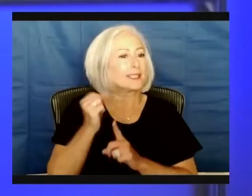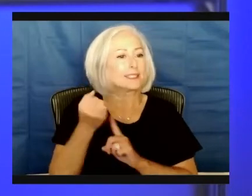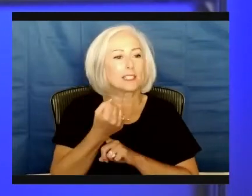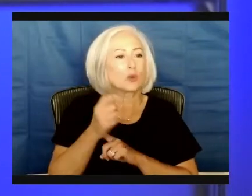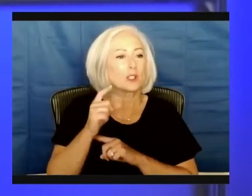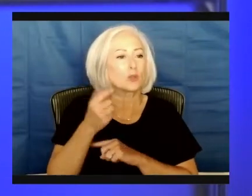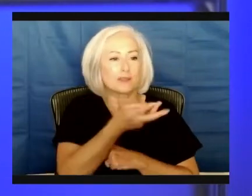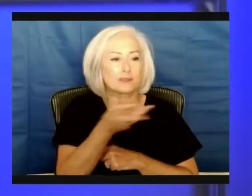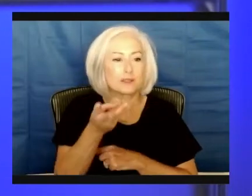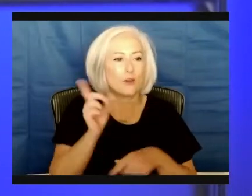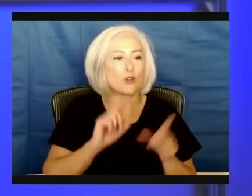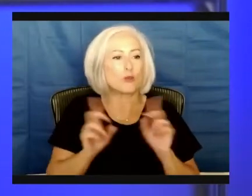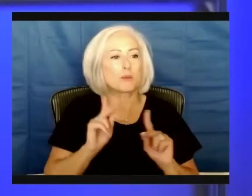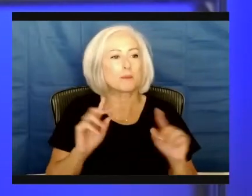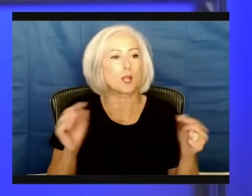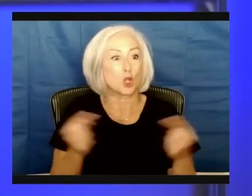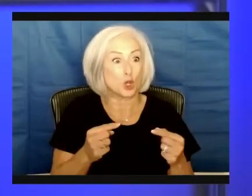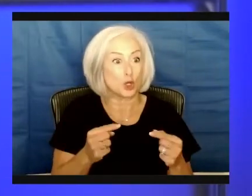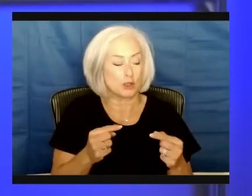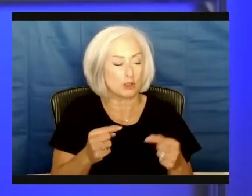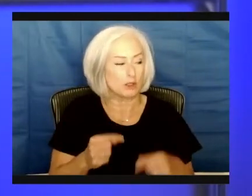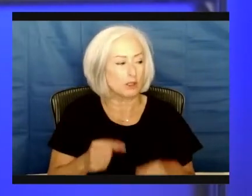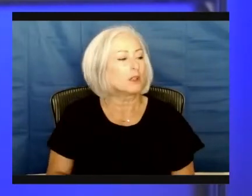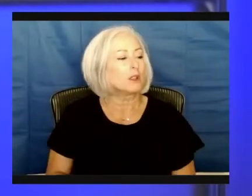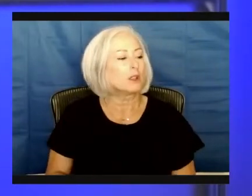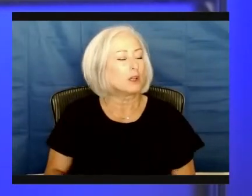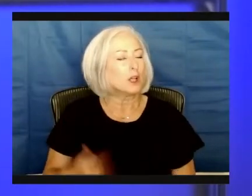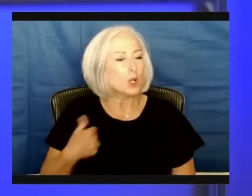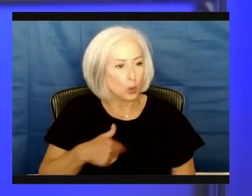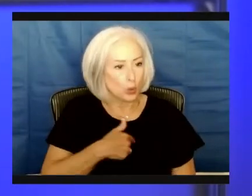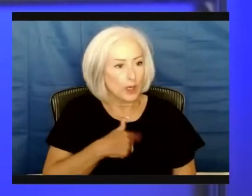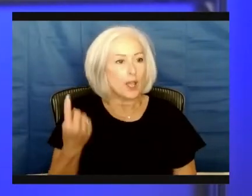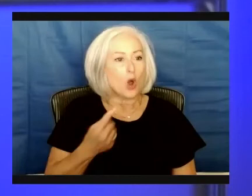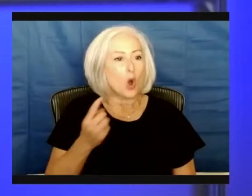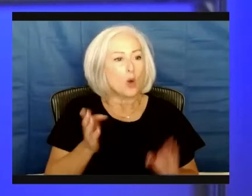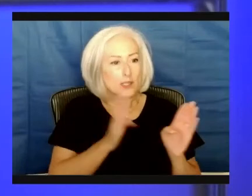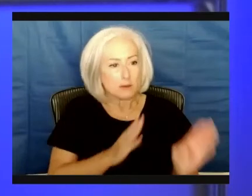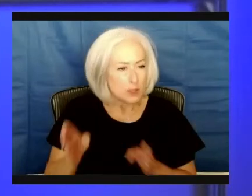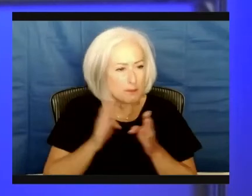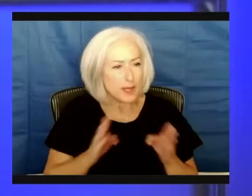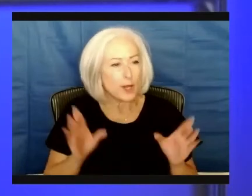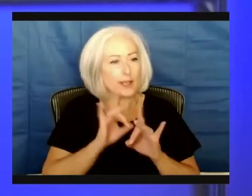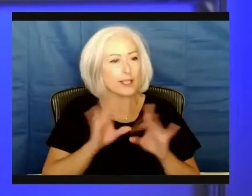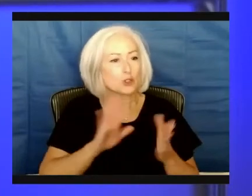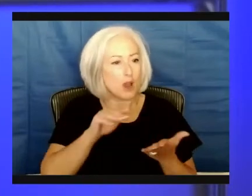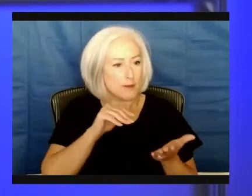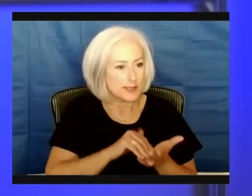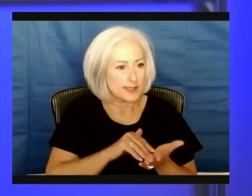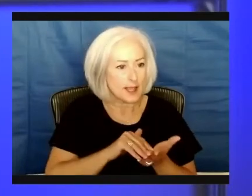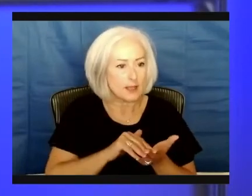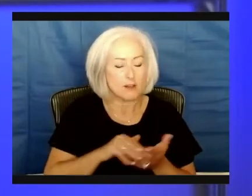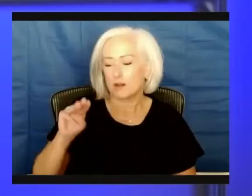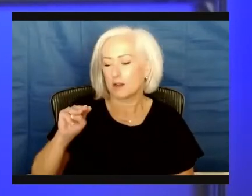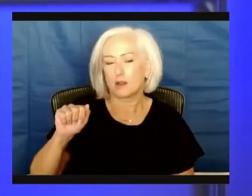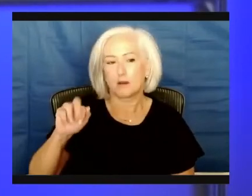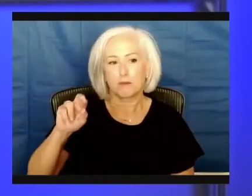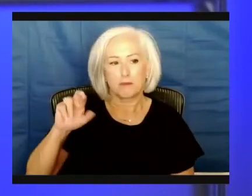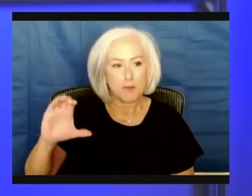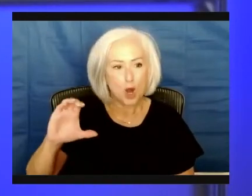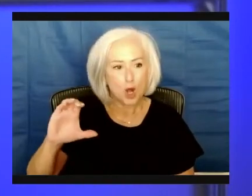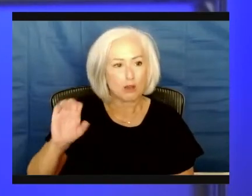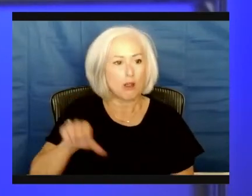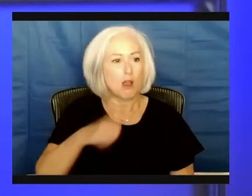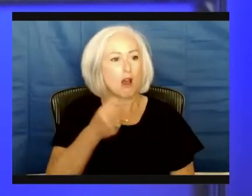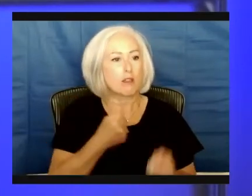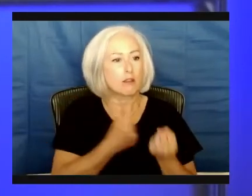so we're, of course, preparing in the trauma center. Our folks at MARC and other analogous community agencies are doing the same